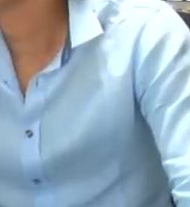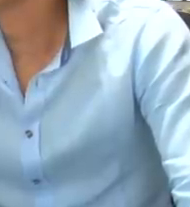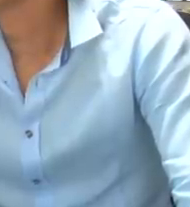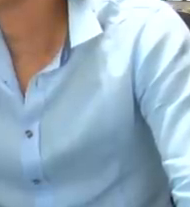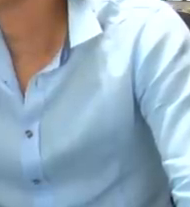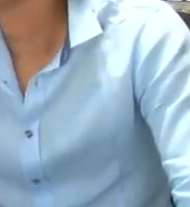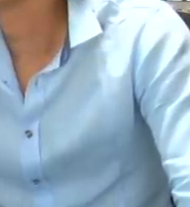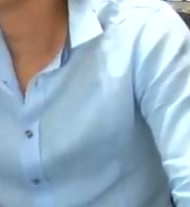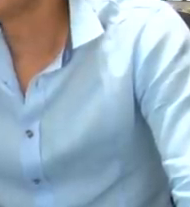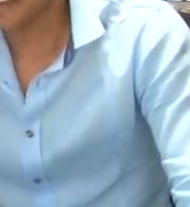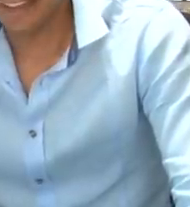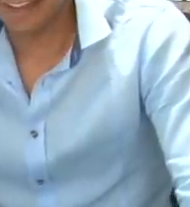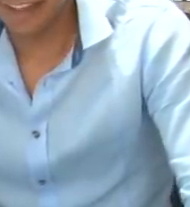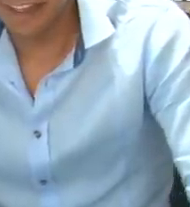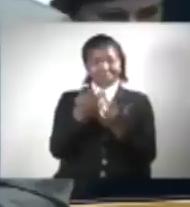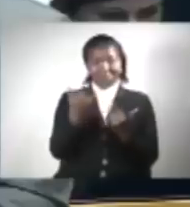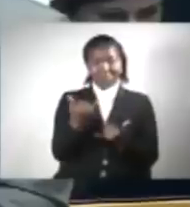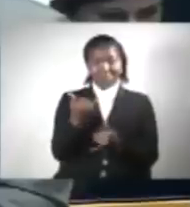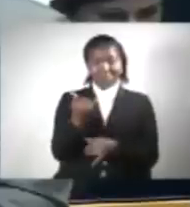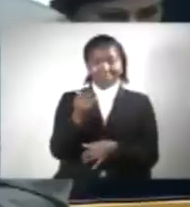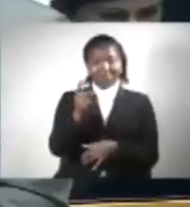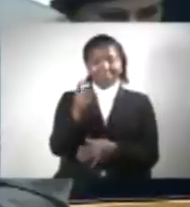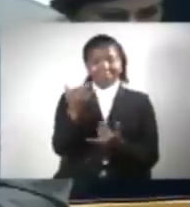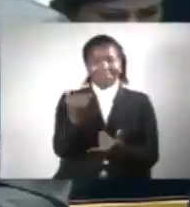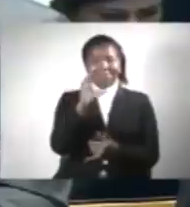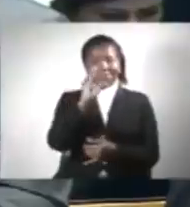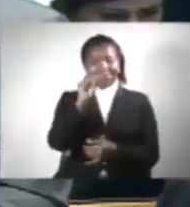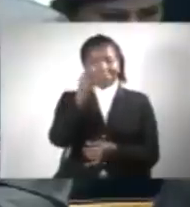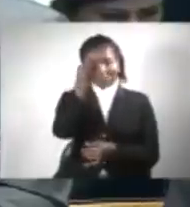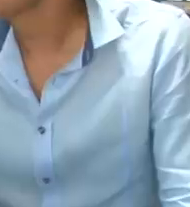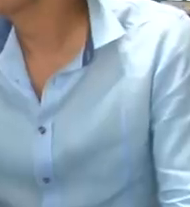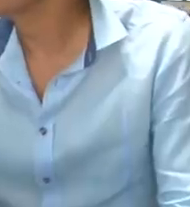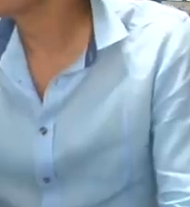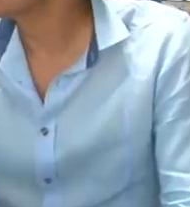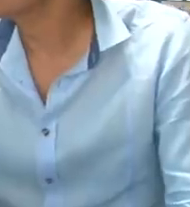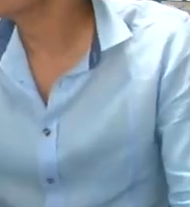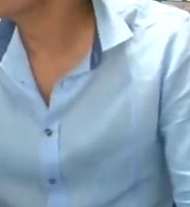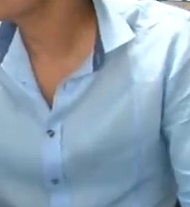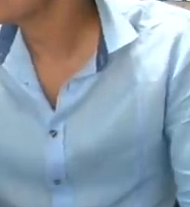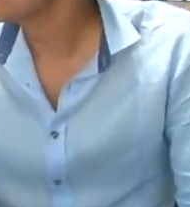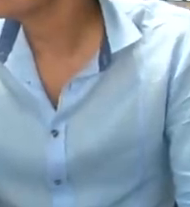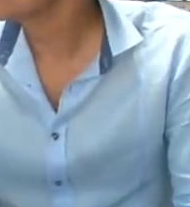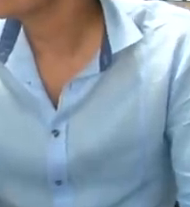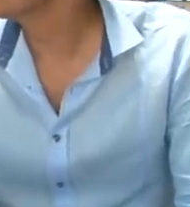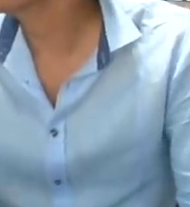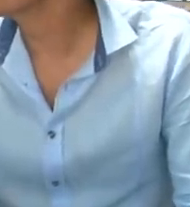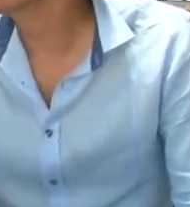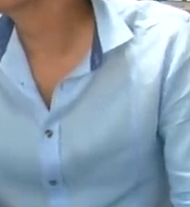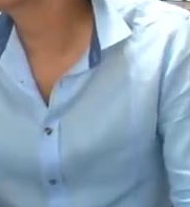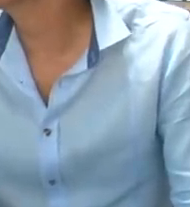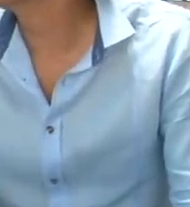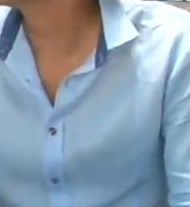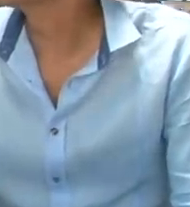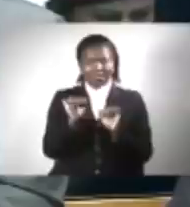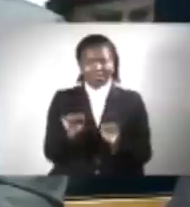the very honorable, Julius Malema was not having any of that. I'm rising. No, I've not recognized you. But he couldn't get a word in. No. Inter Deputy